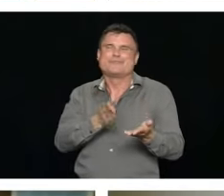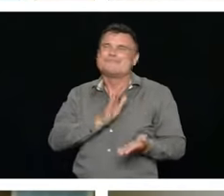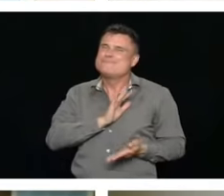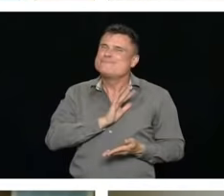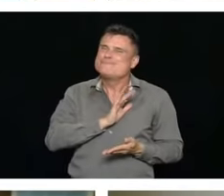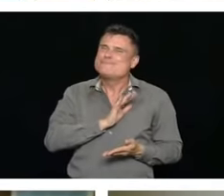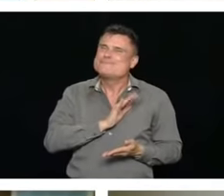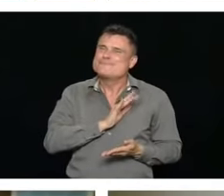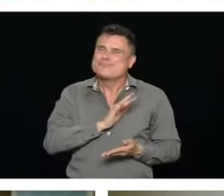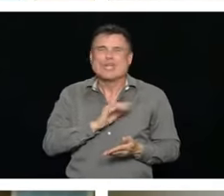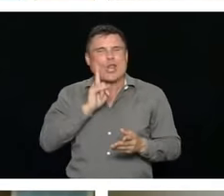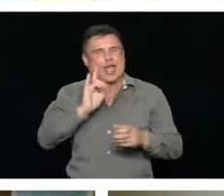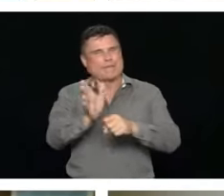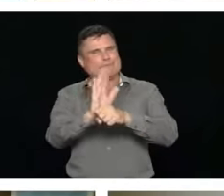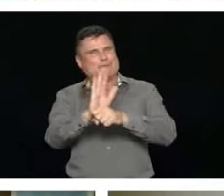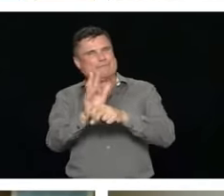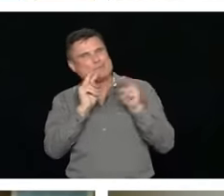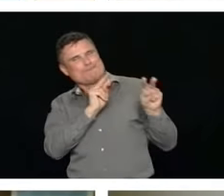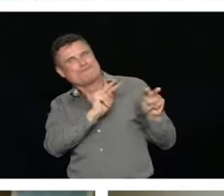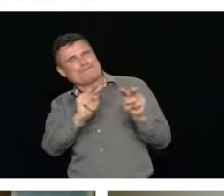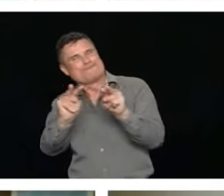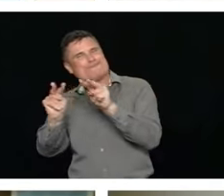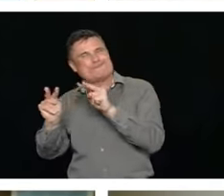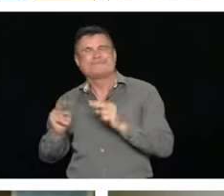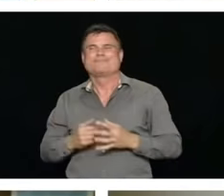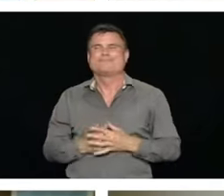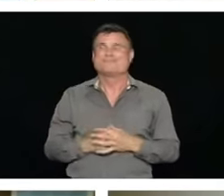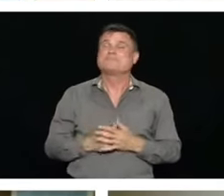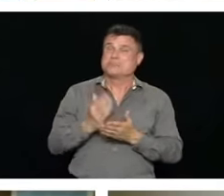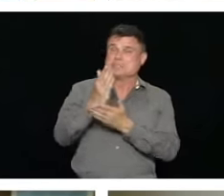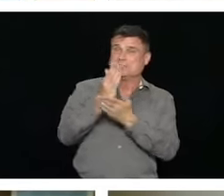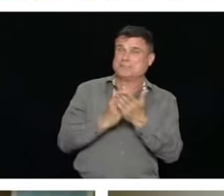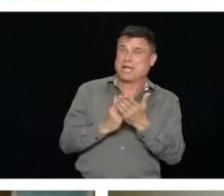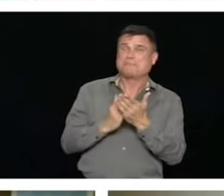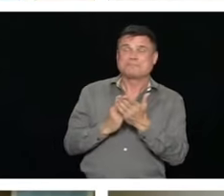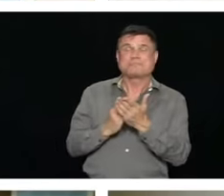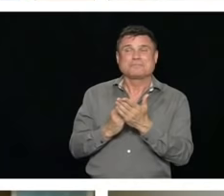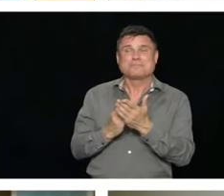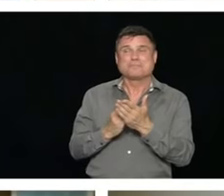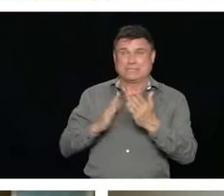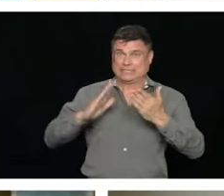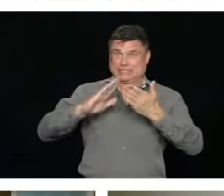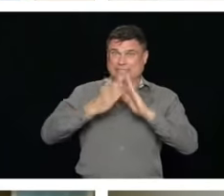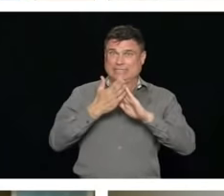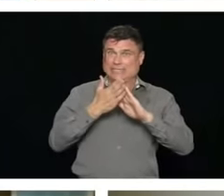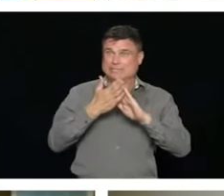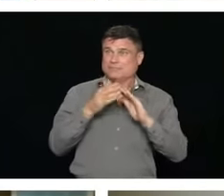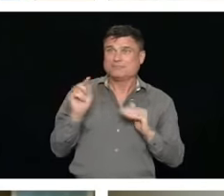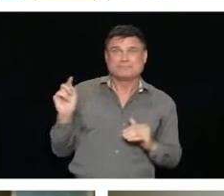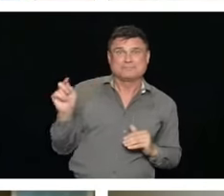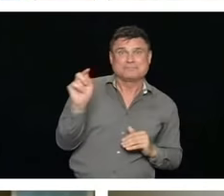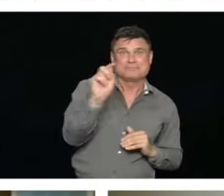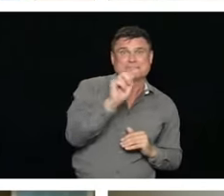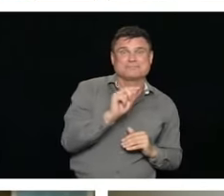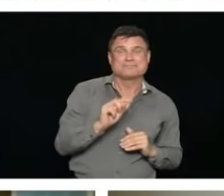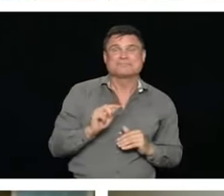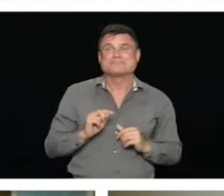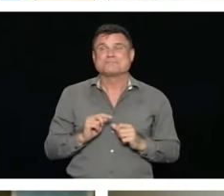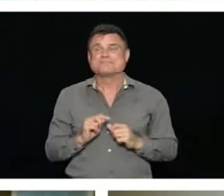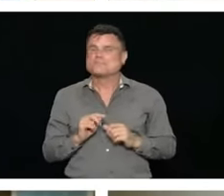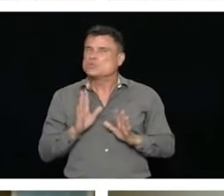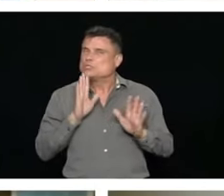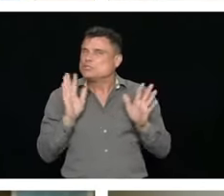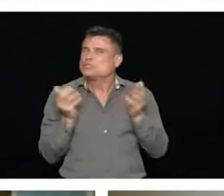urban districts that have, you know, a harder time with the whole physical distancing, but maybe some of the more rural and remote districts have the ability to work with their local